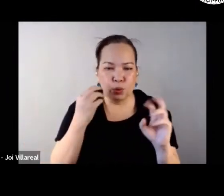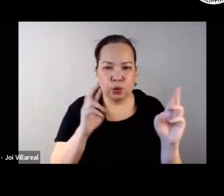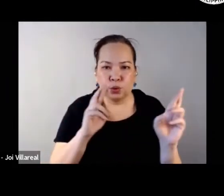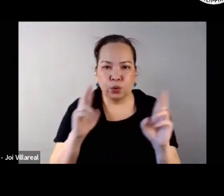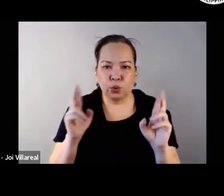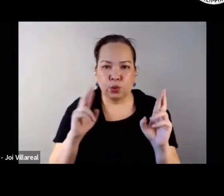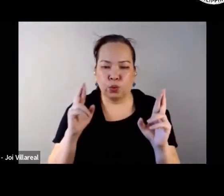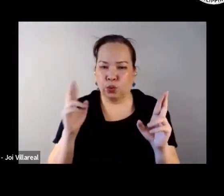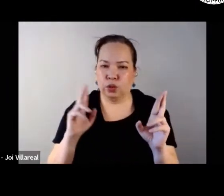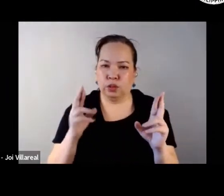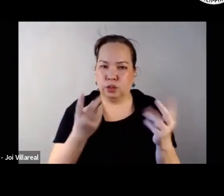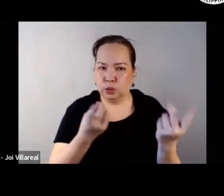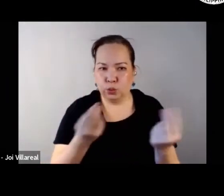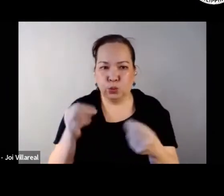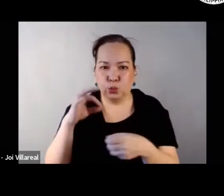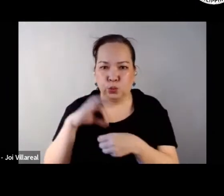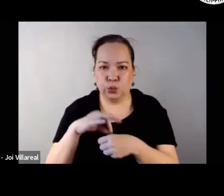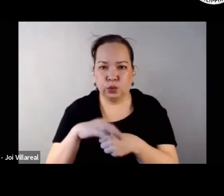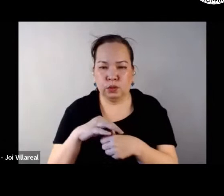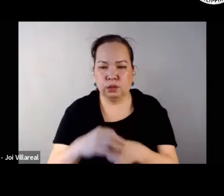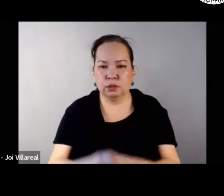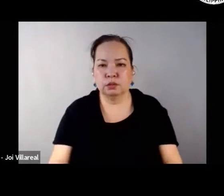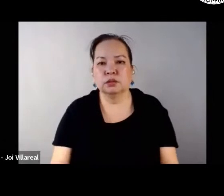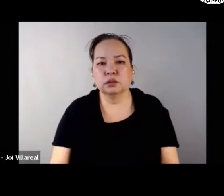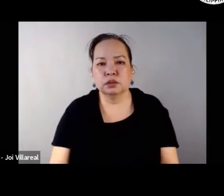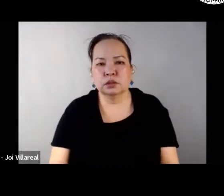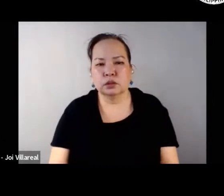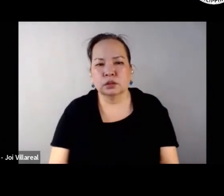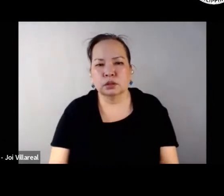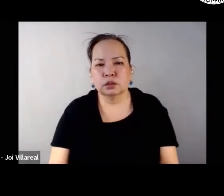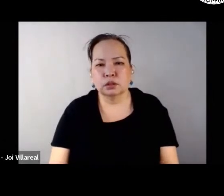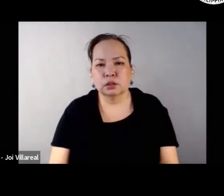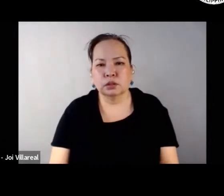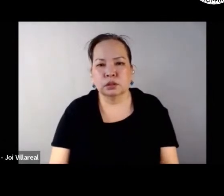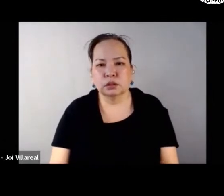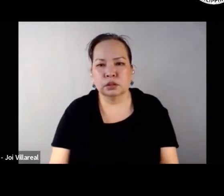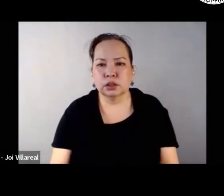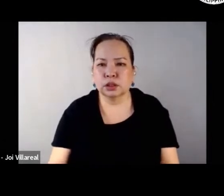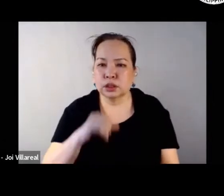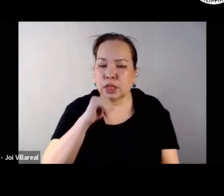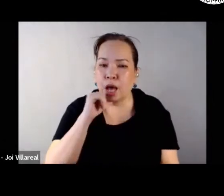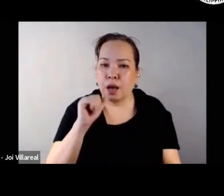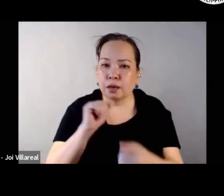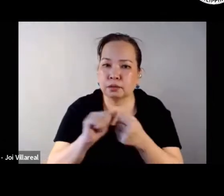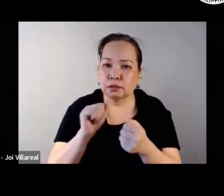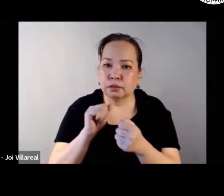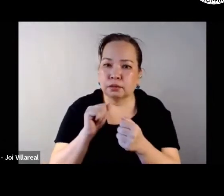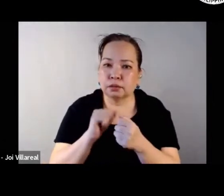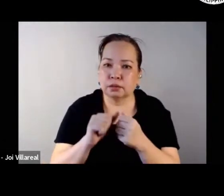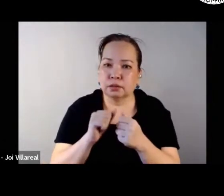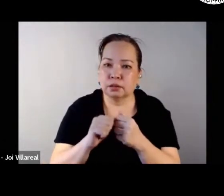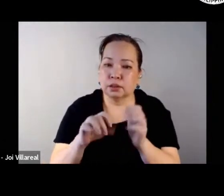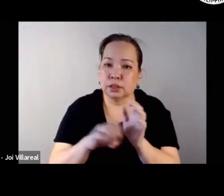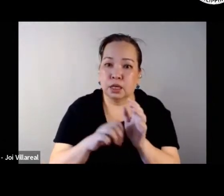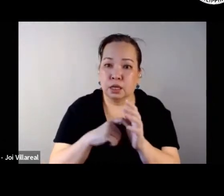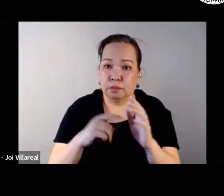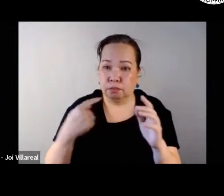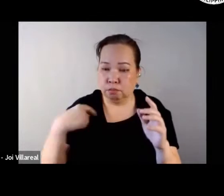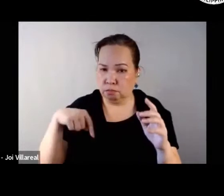particular program. So, like, hindi yung dahil malayo ka sa amin, halimbawa sa